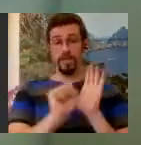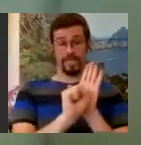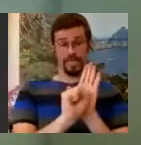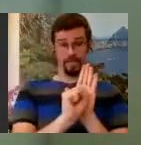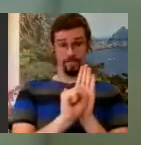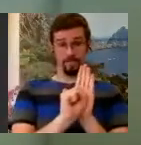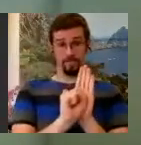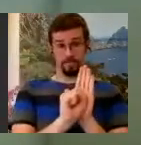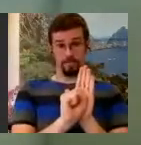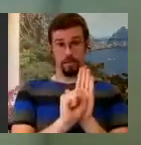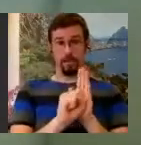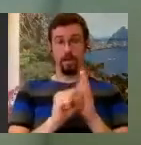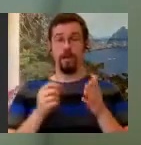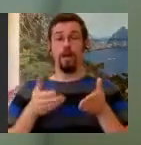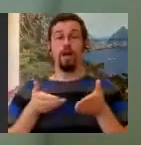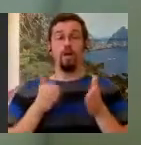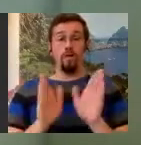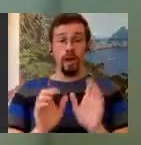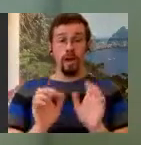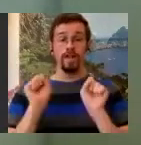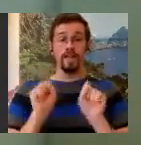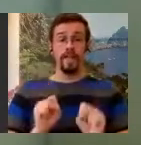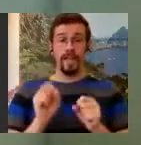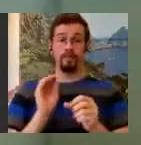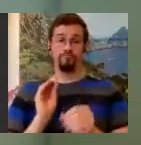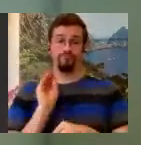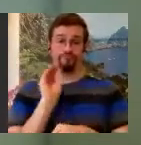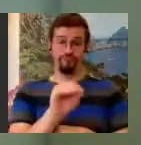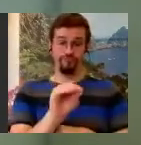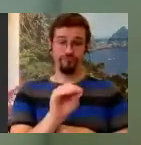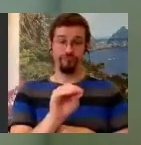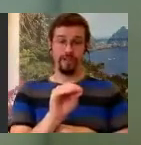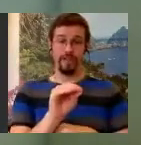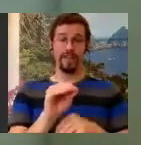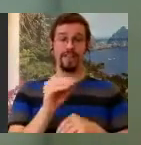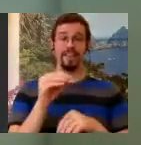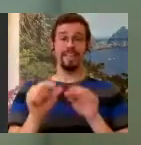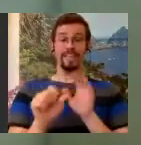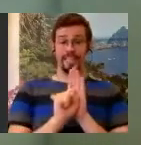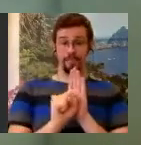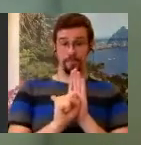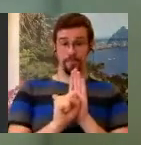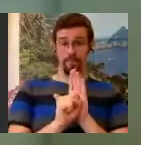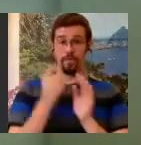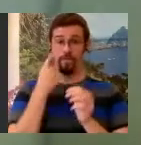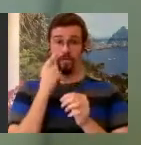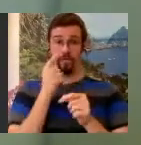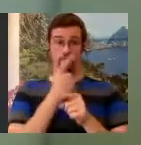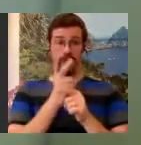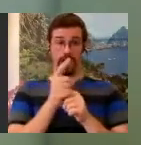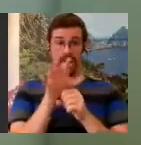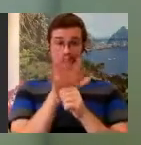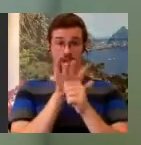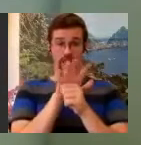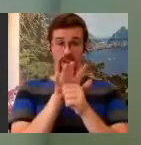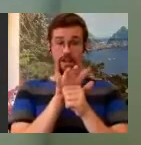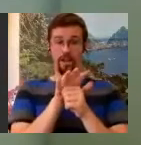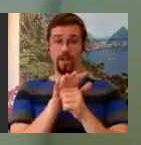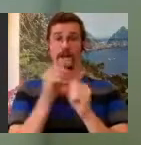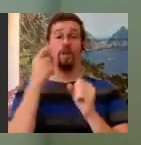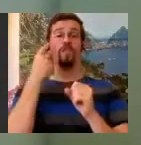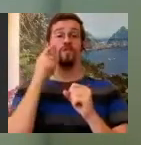way to easily insert the chosen glyph in a drawing area, to manage glyph in this area, and then